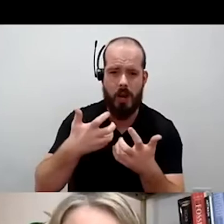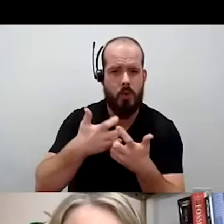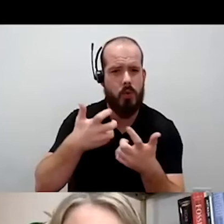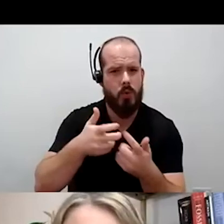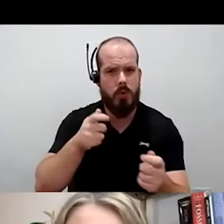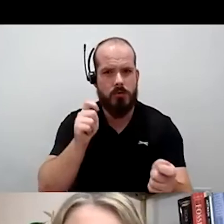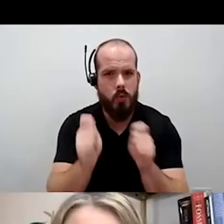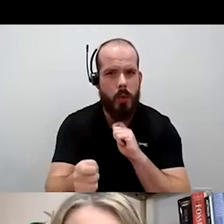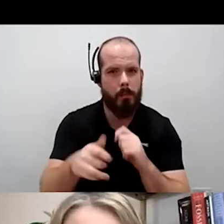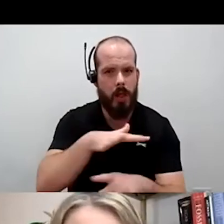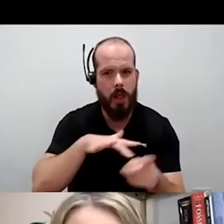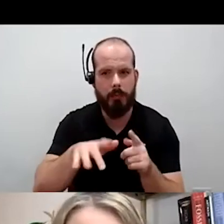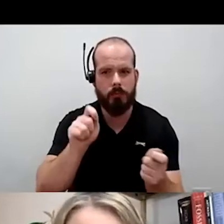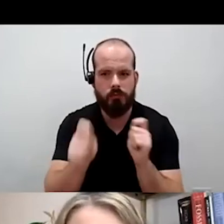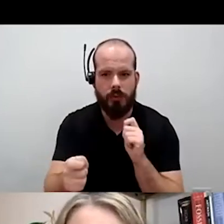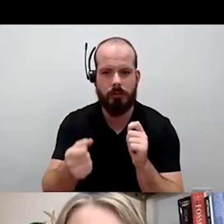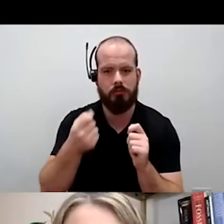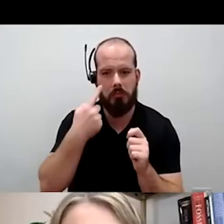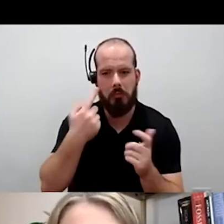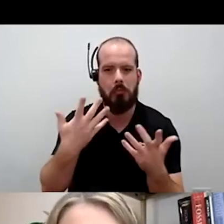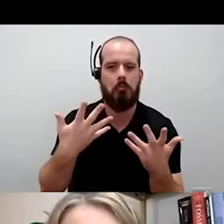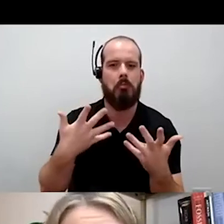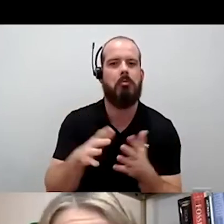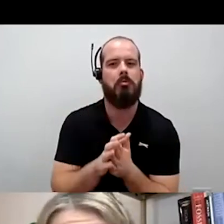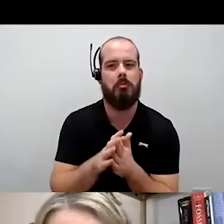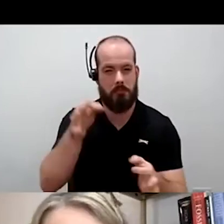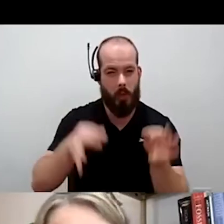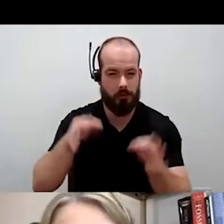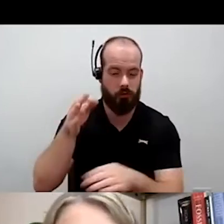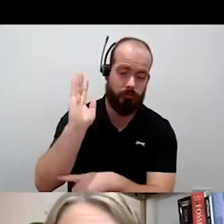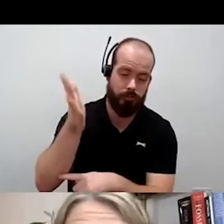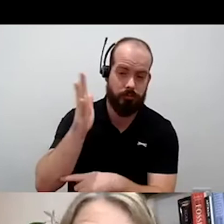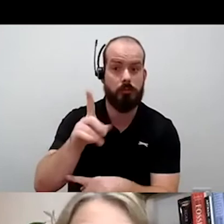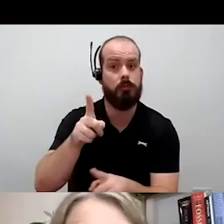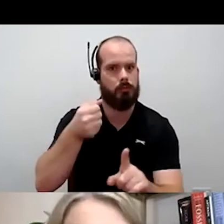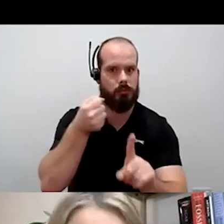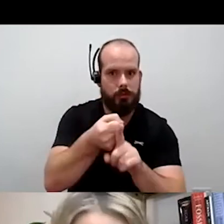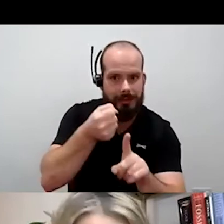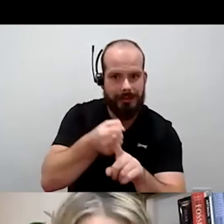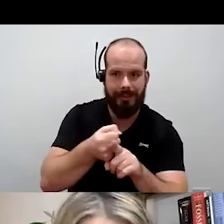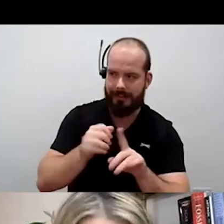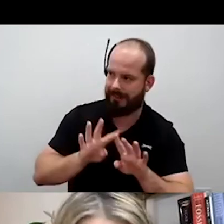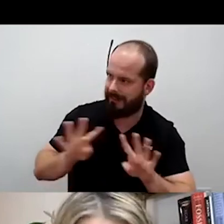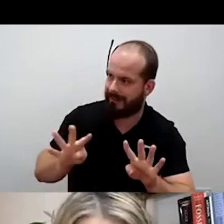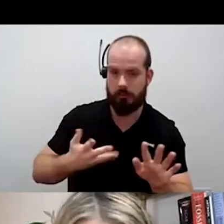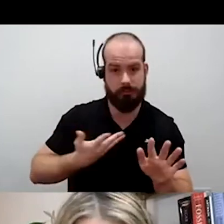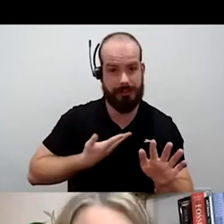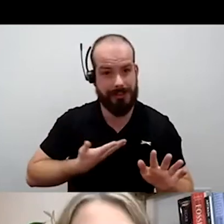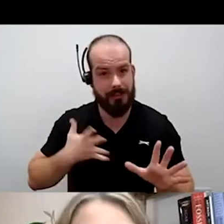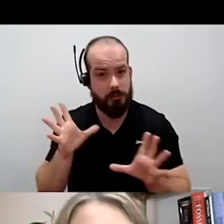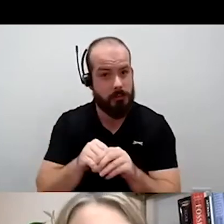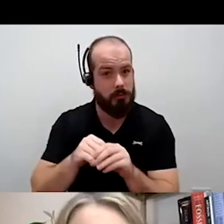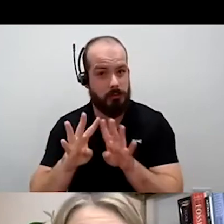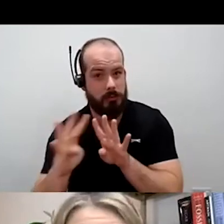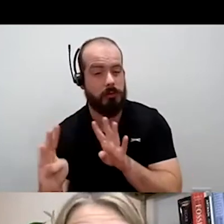on the news, lots of politicians telling us what they think, lots of activists, lots of business people. And it's all